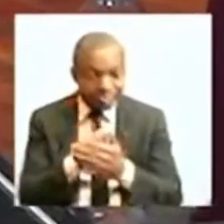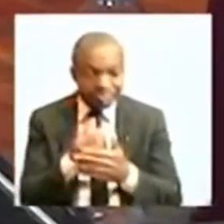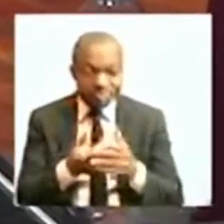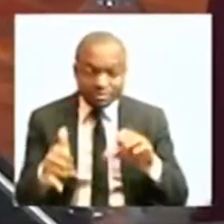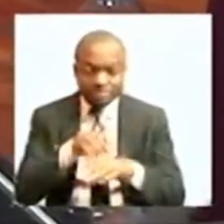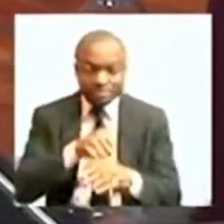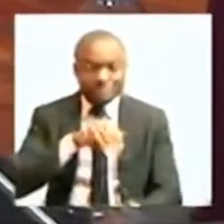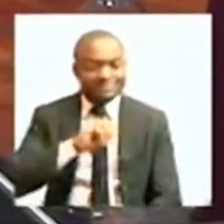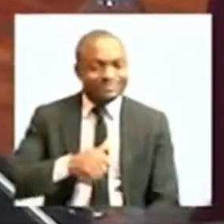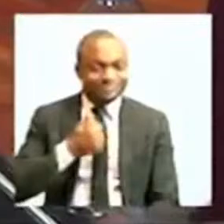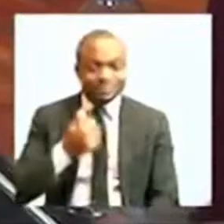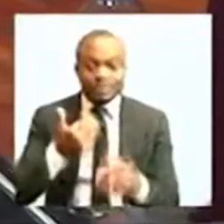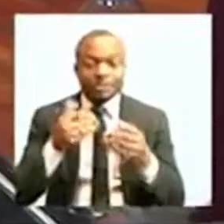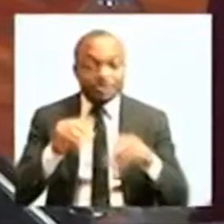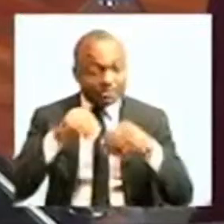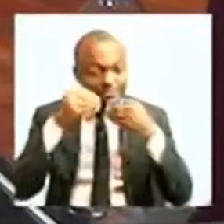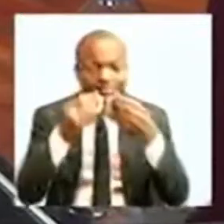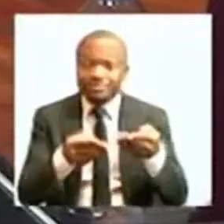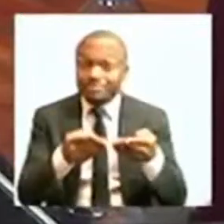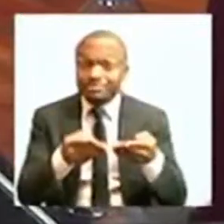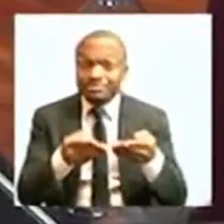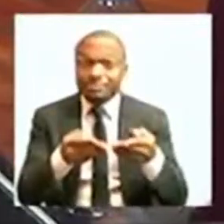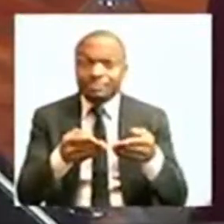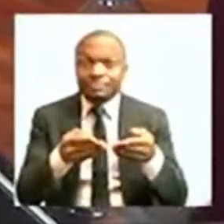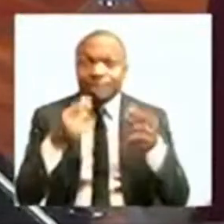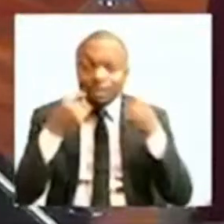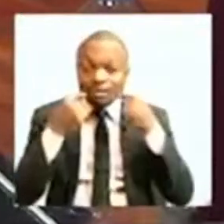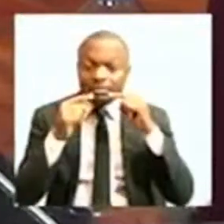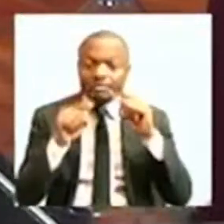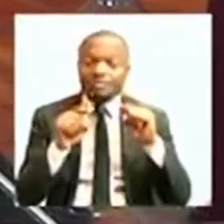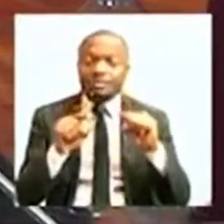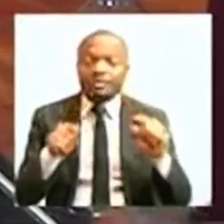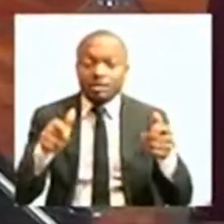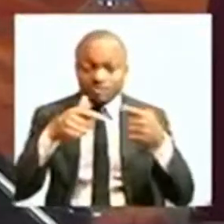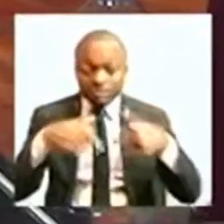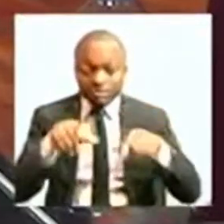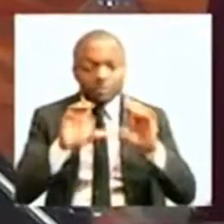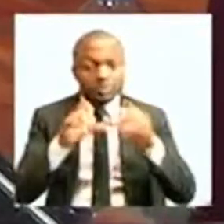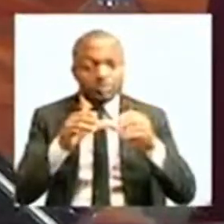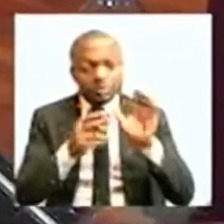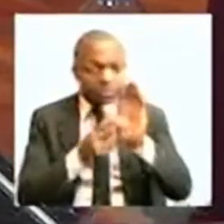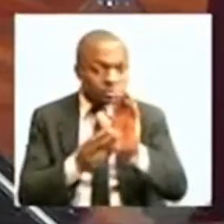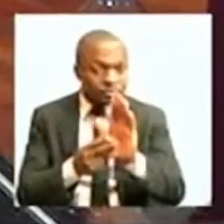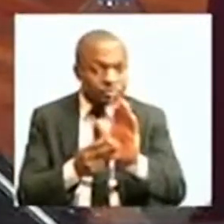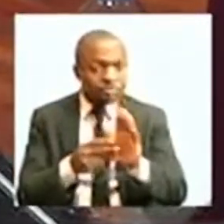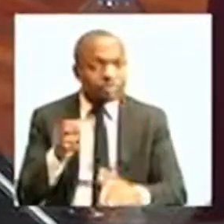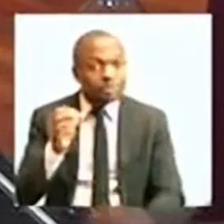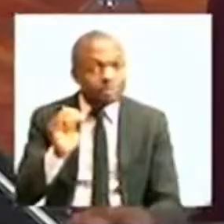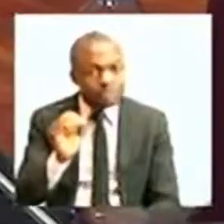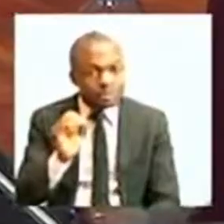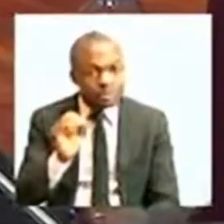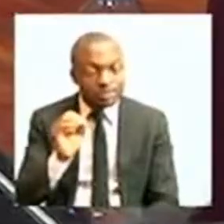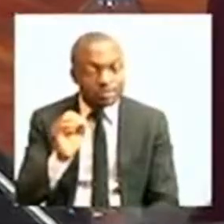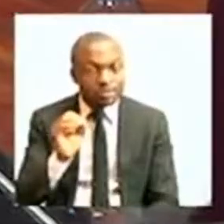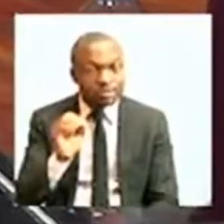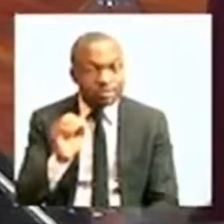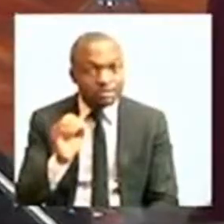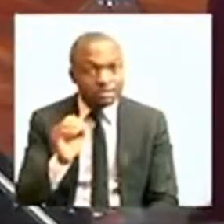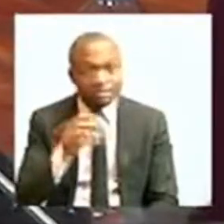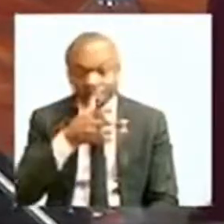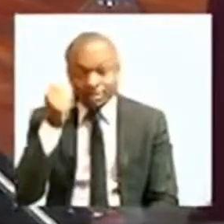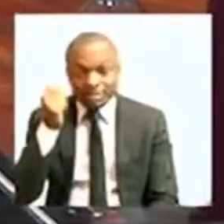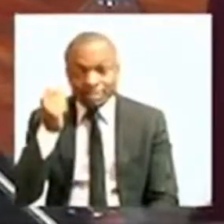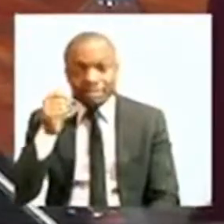ourselves, have issued a circular to local authorities indicating that there's a zero-based balance approach to